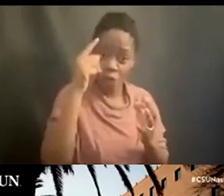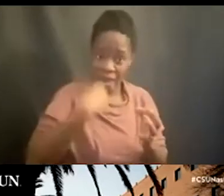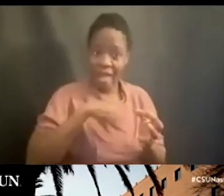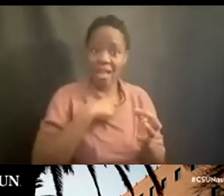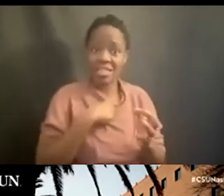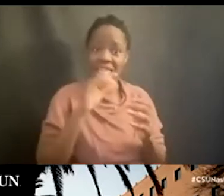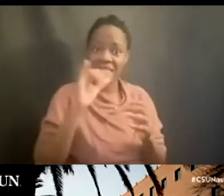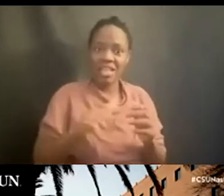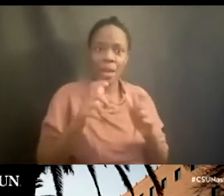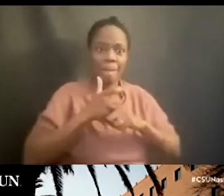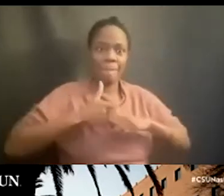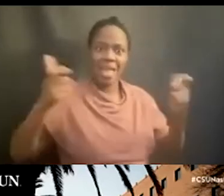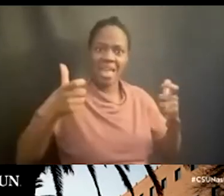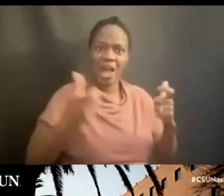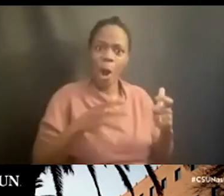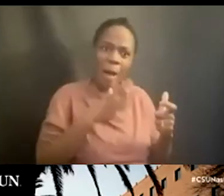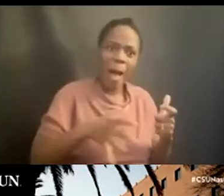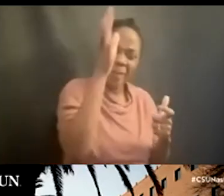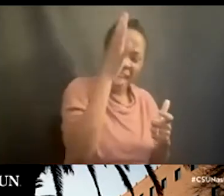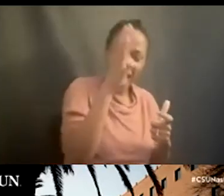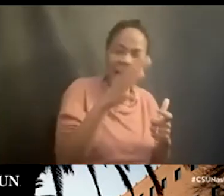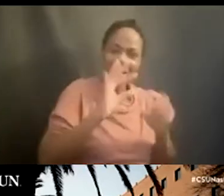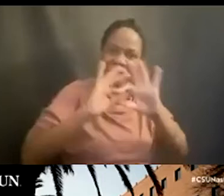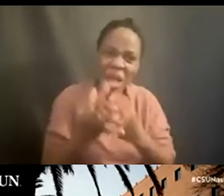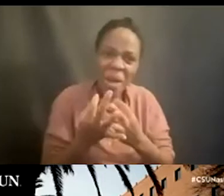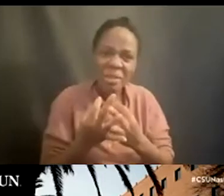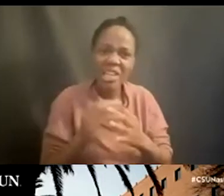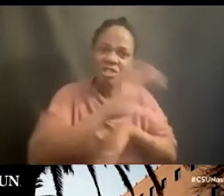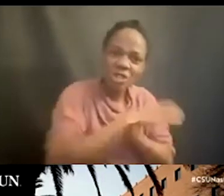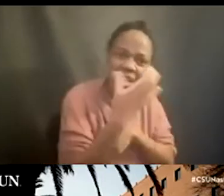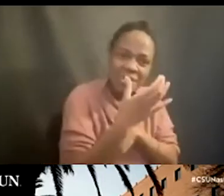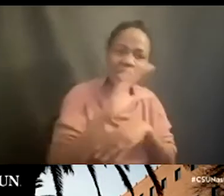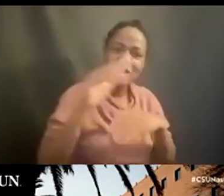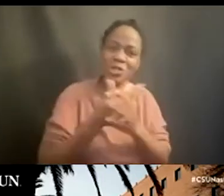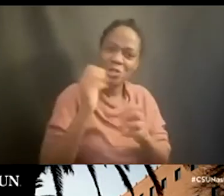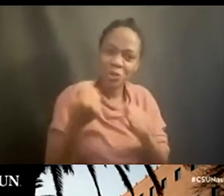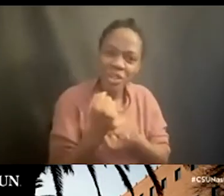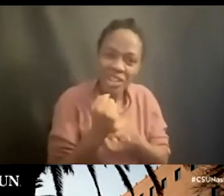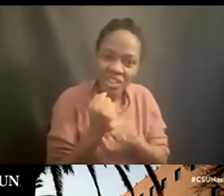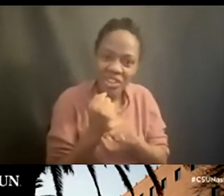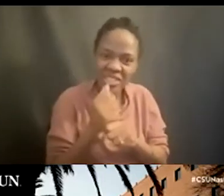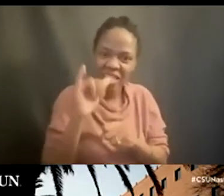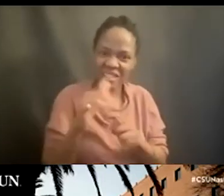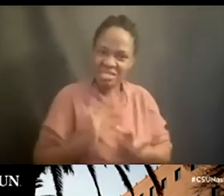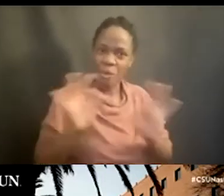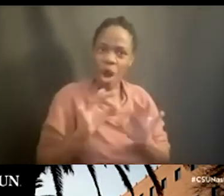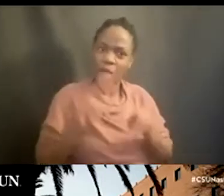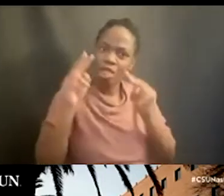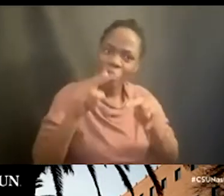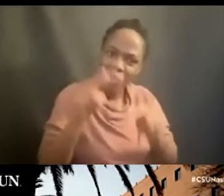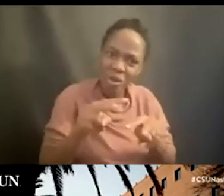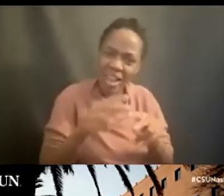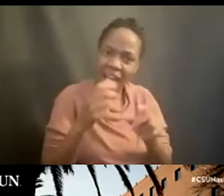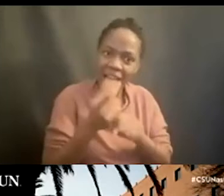our dads, our familia on like Christmas and New Year's. That's like the thing that we look forward to. And I think not